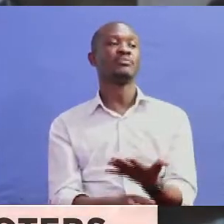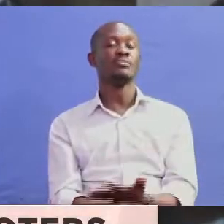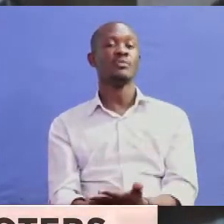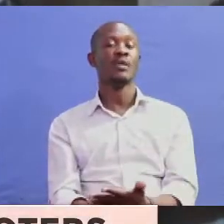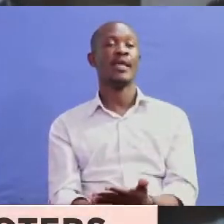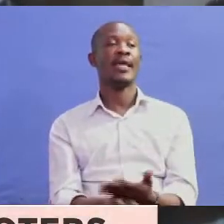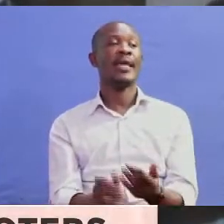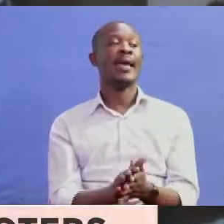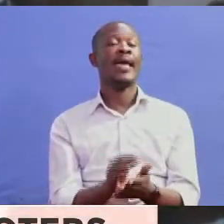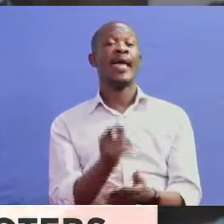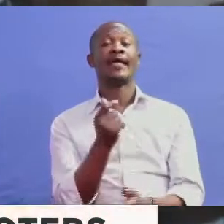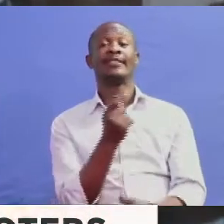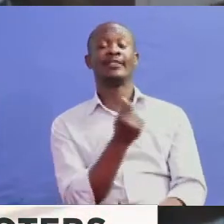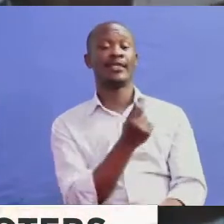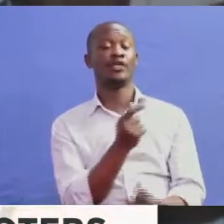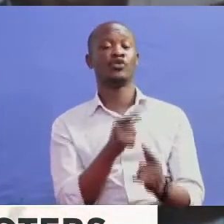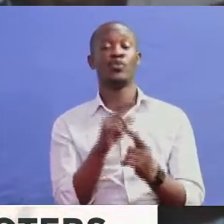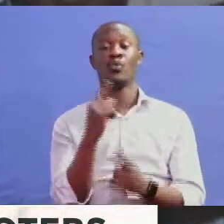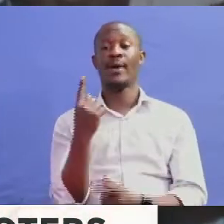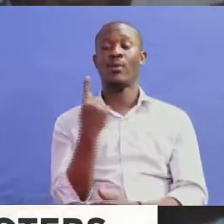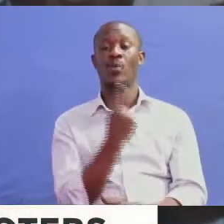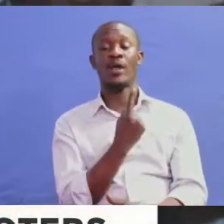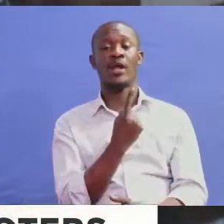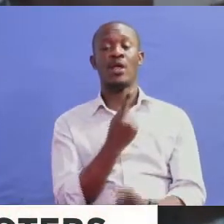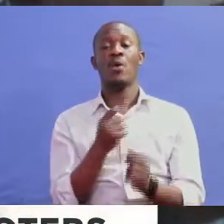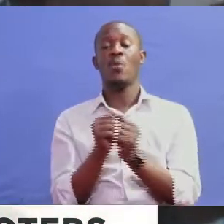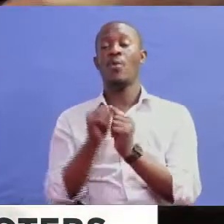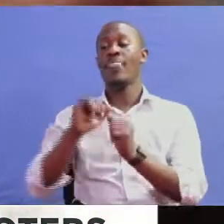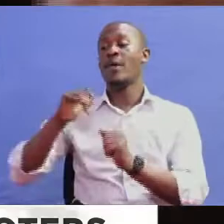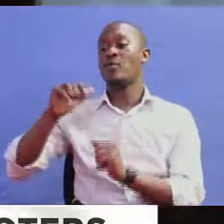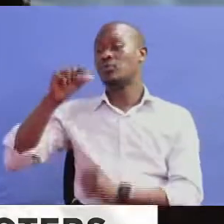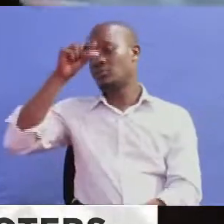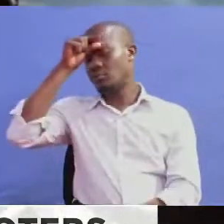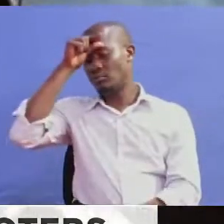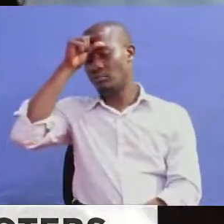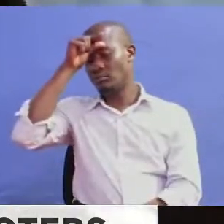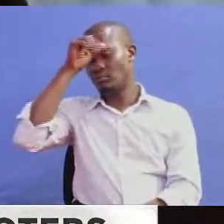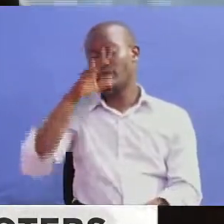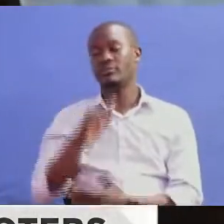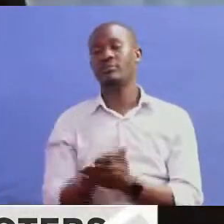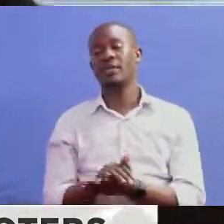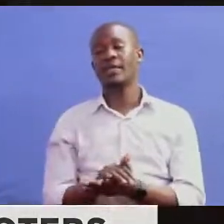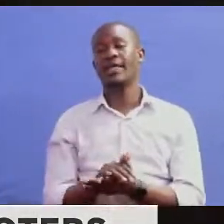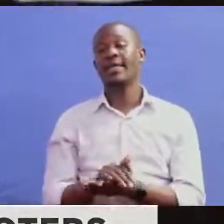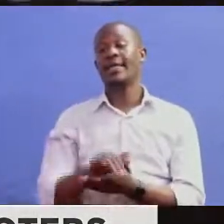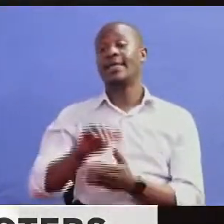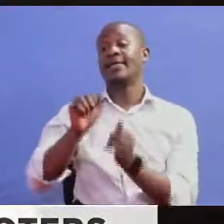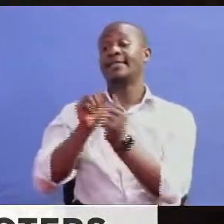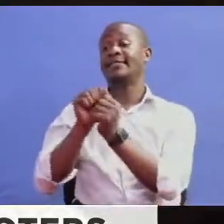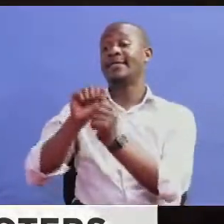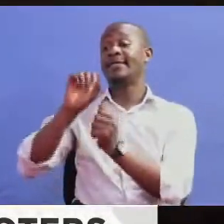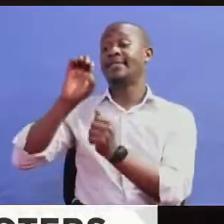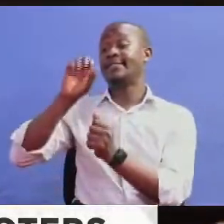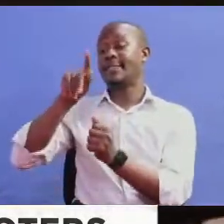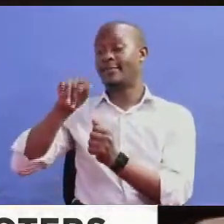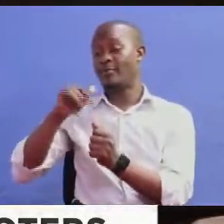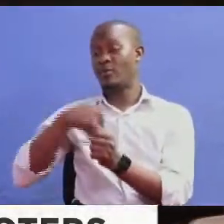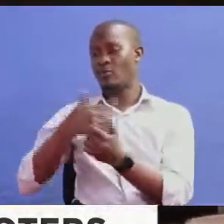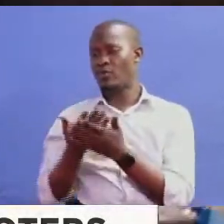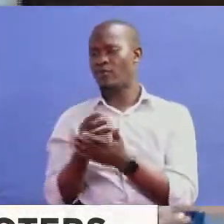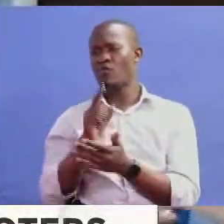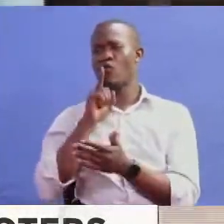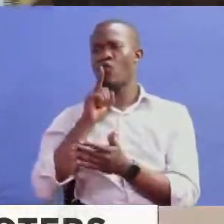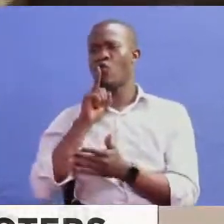a shilling for a shilling with our county governments. 10 CHPs are responsible for 100